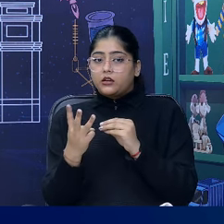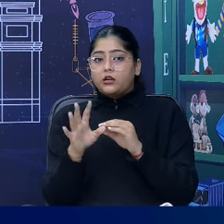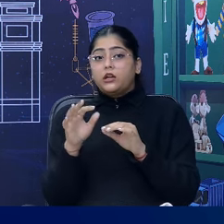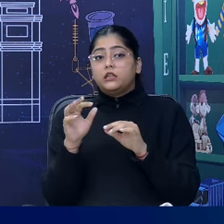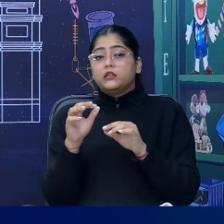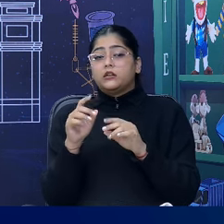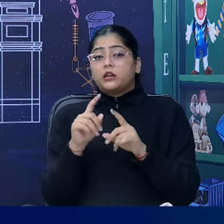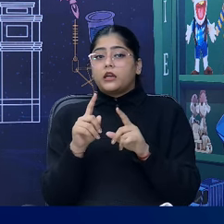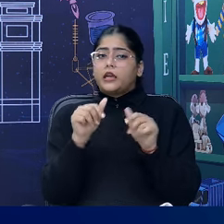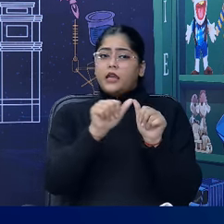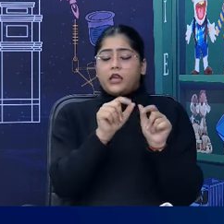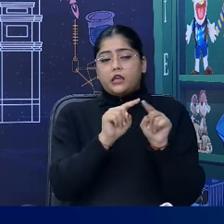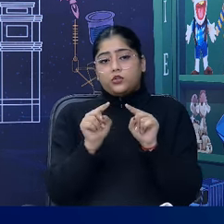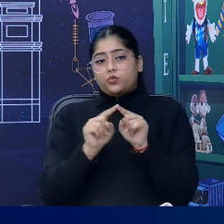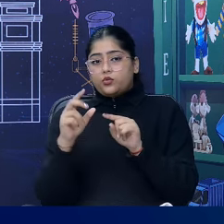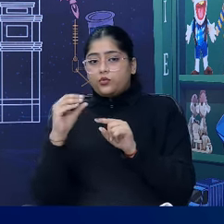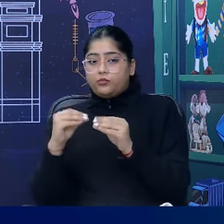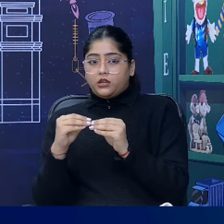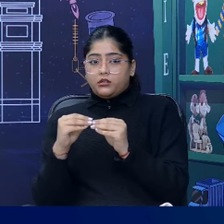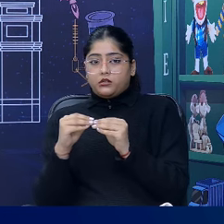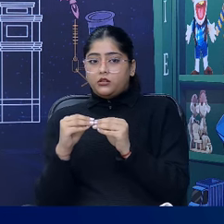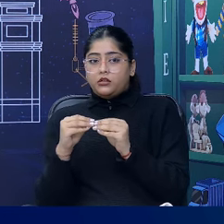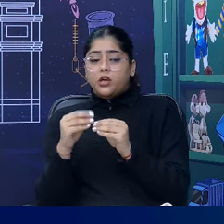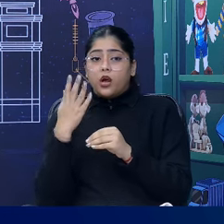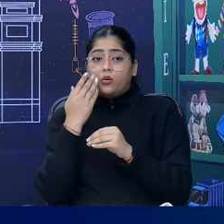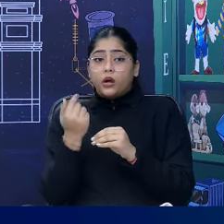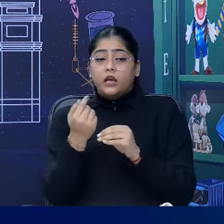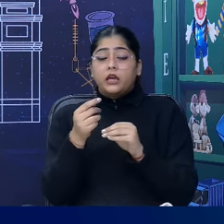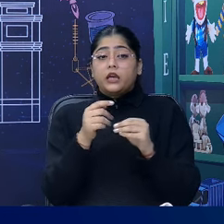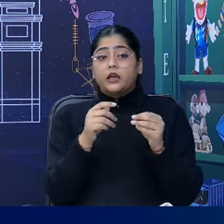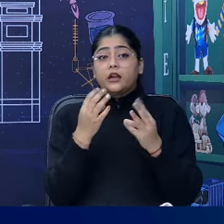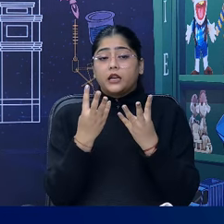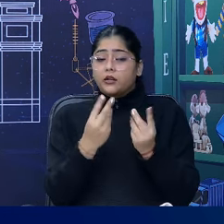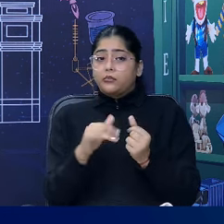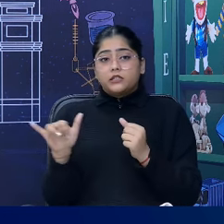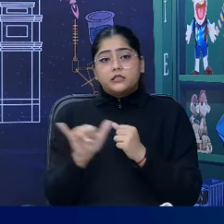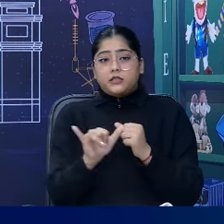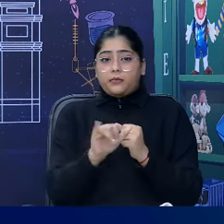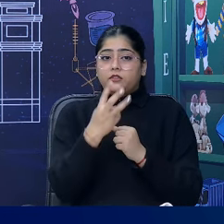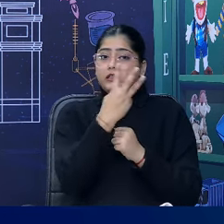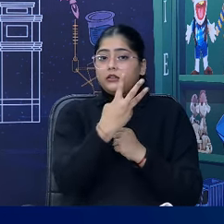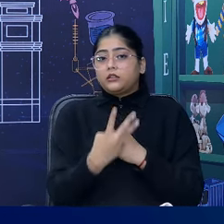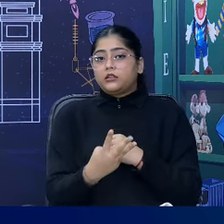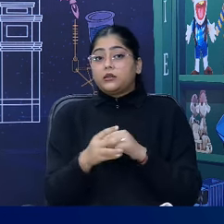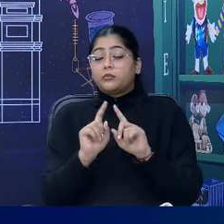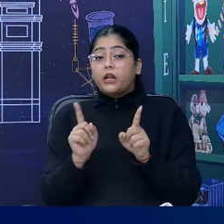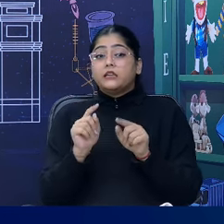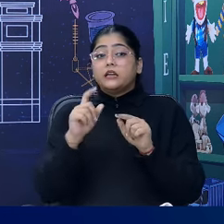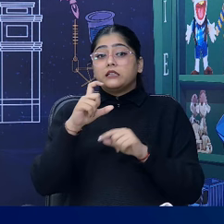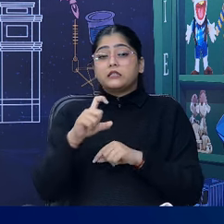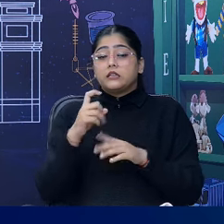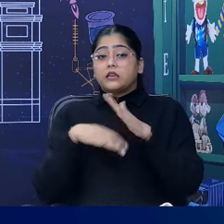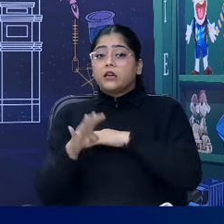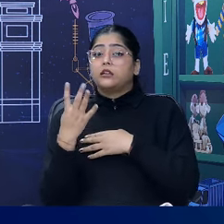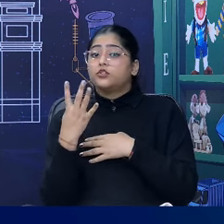A is equivalent to B, because number of elements are equal. And C has 4 yeah, elements. Yeah. That is why A